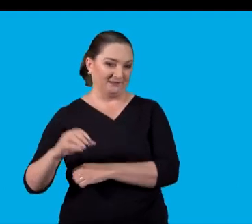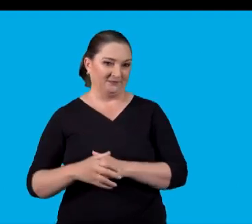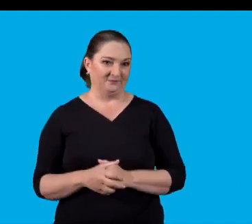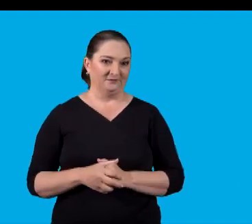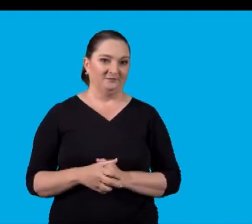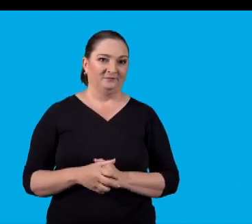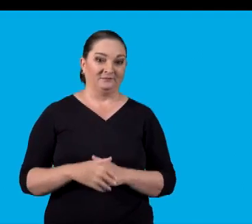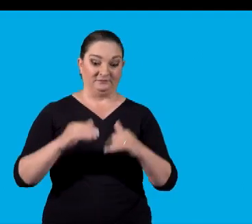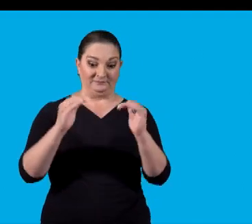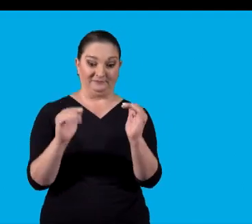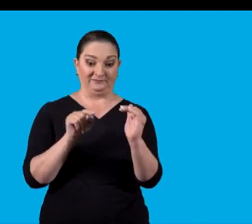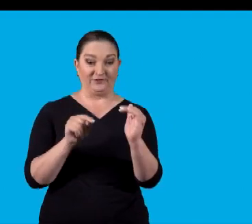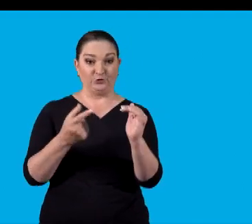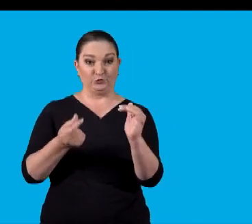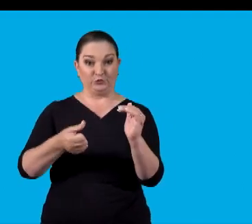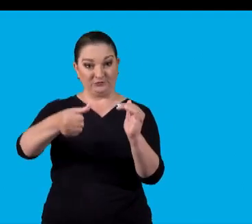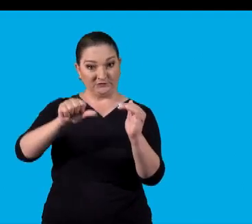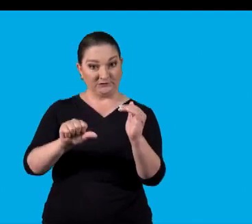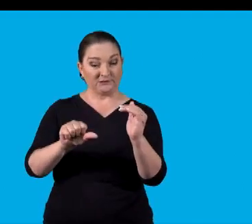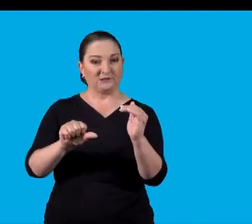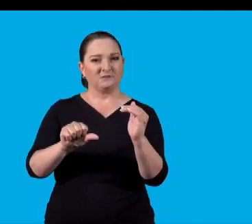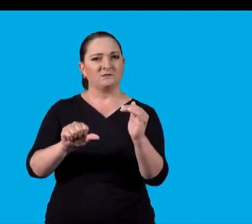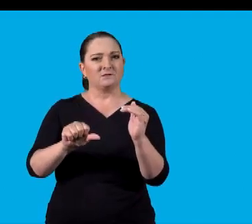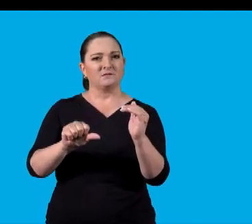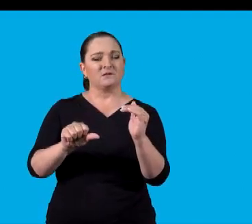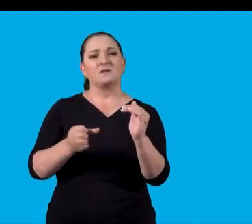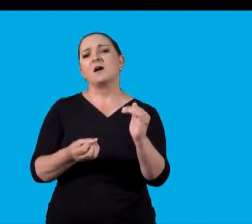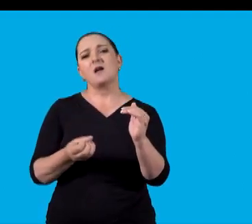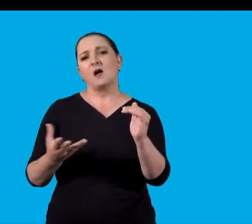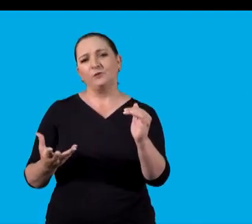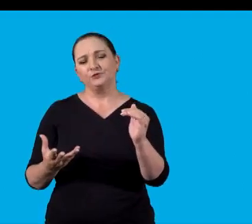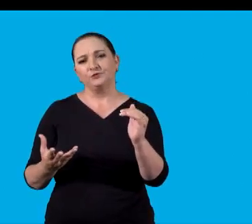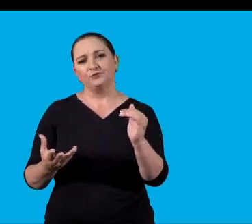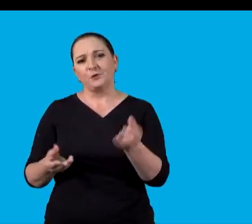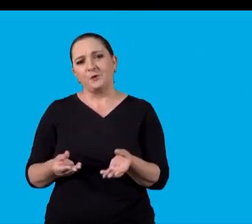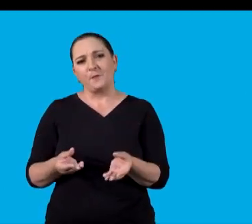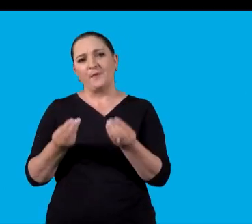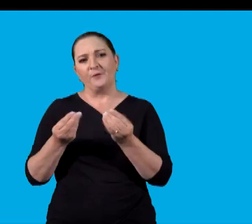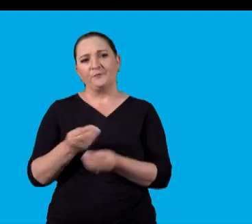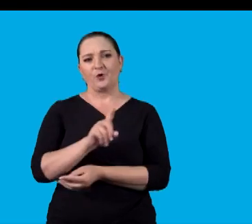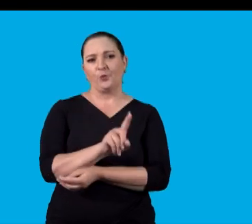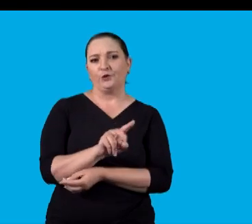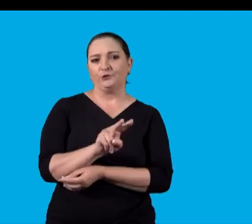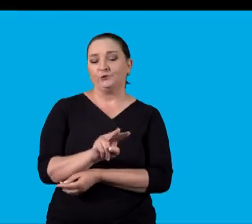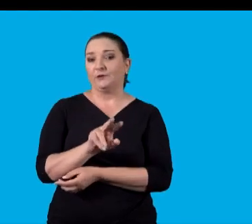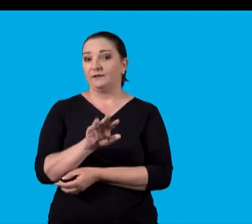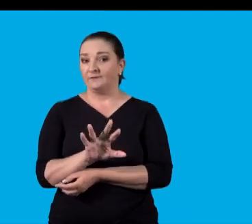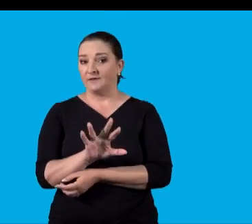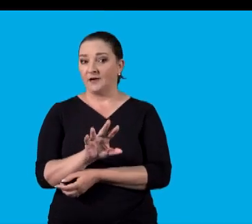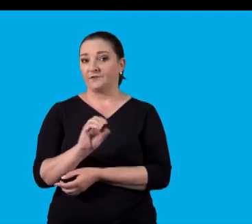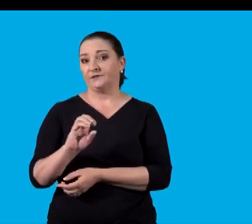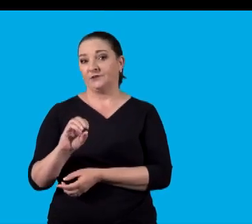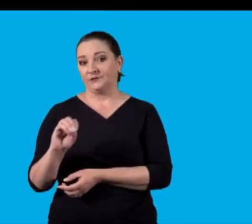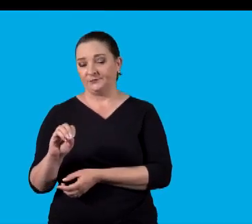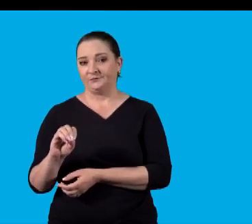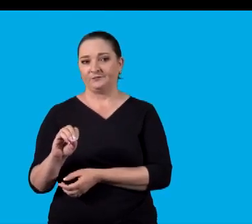500,000 shares. Multiply that by 25 cents. And then once you do this, how much do